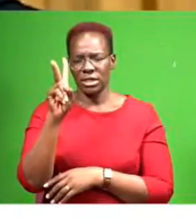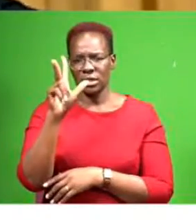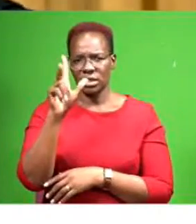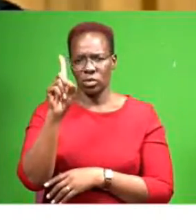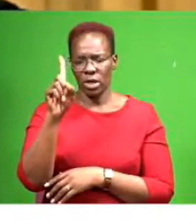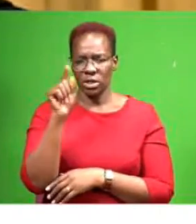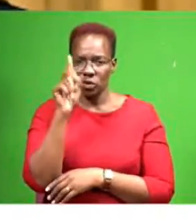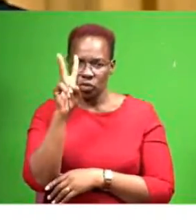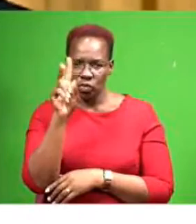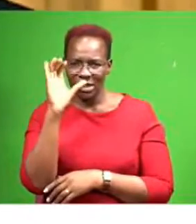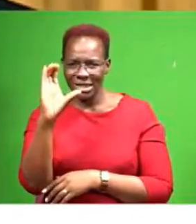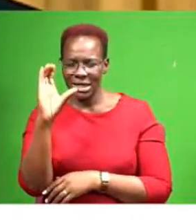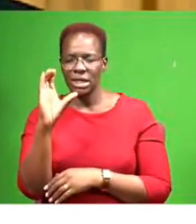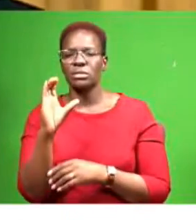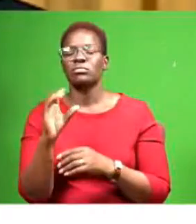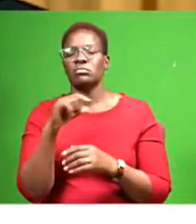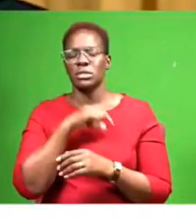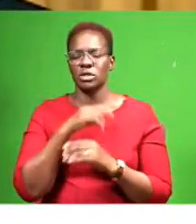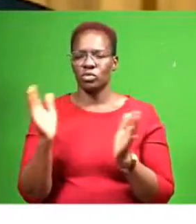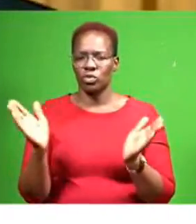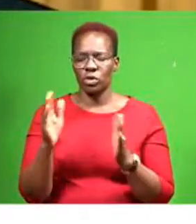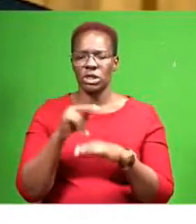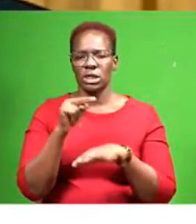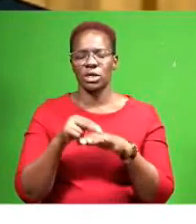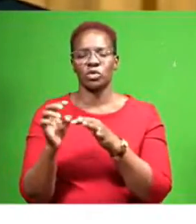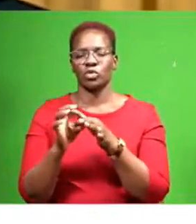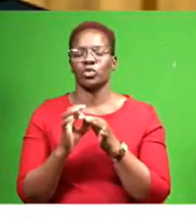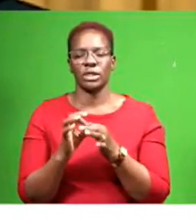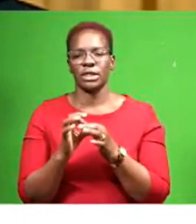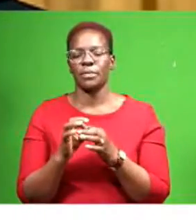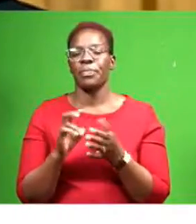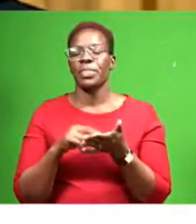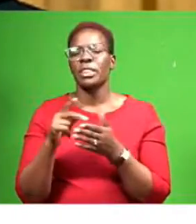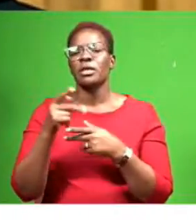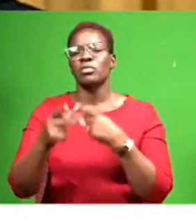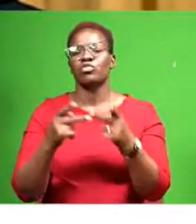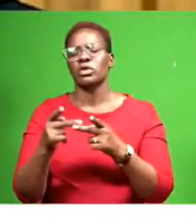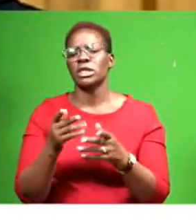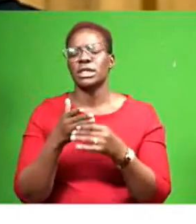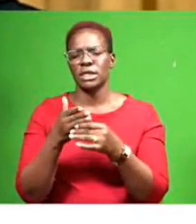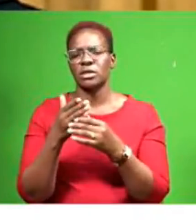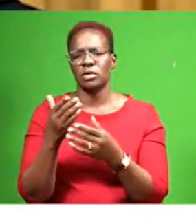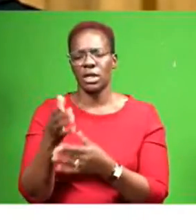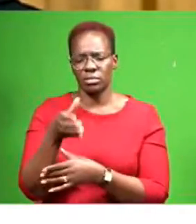him the authority of promoting and enhancing unity. So the process leading to the handshake between the